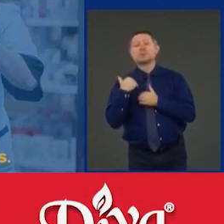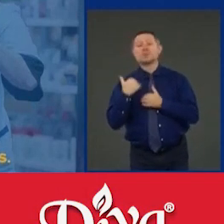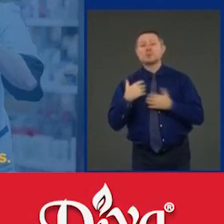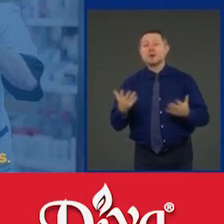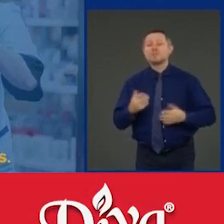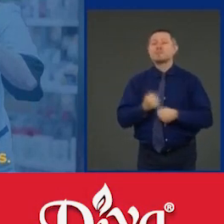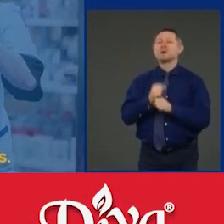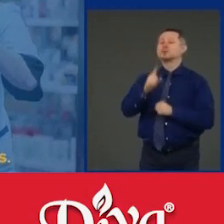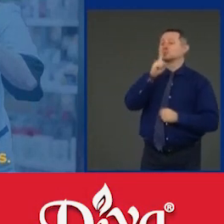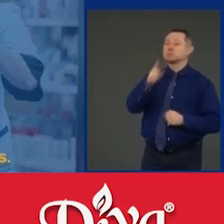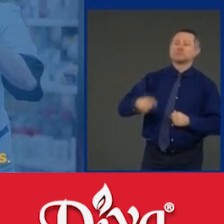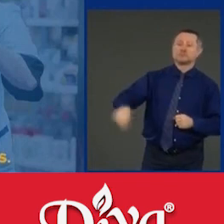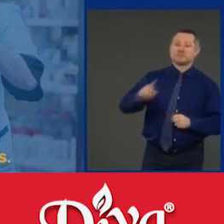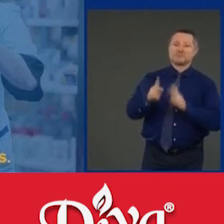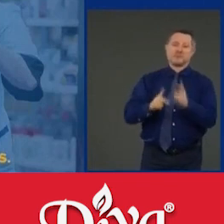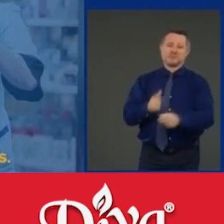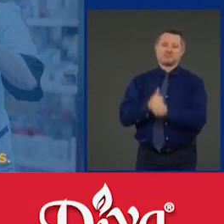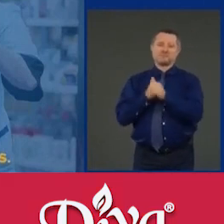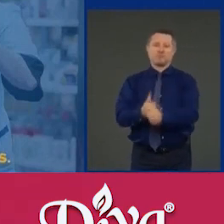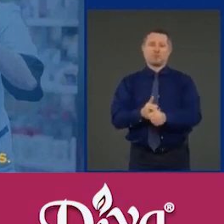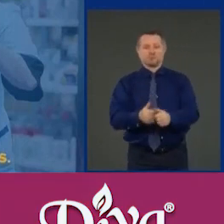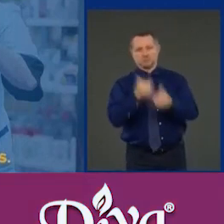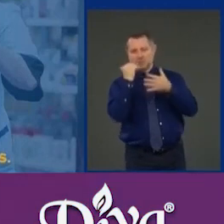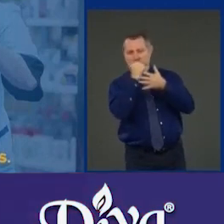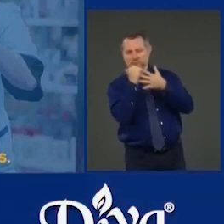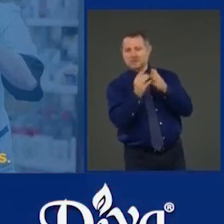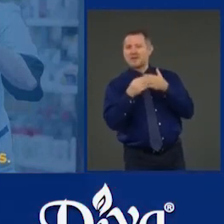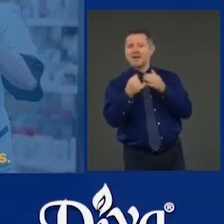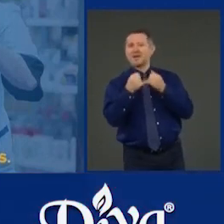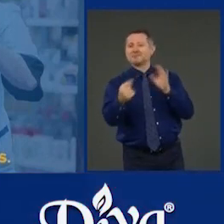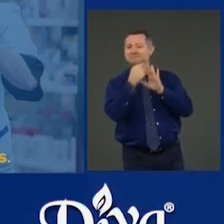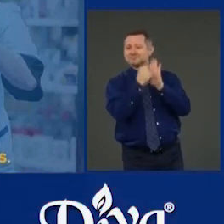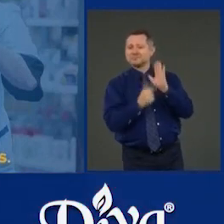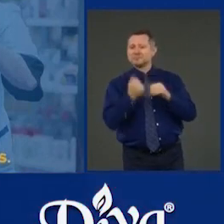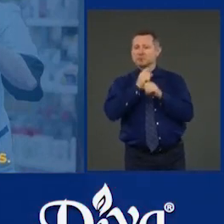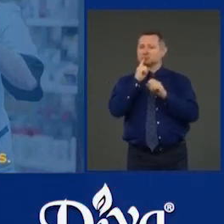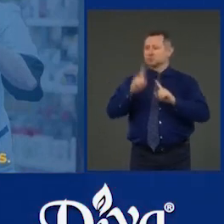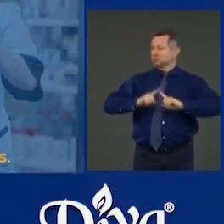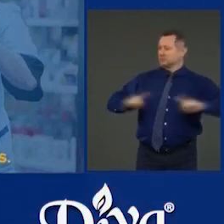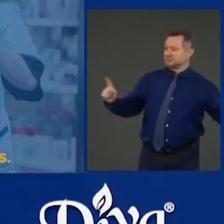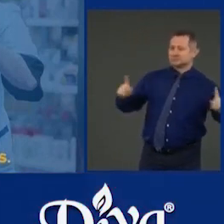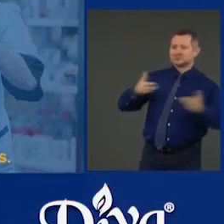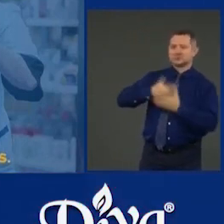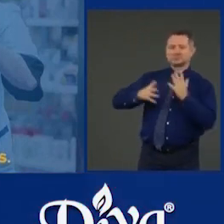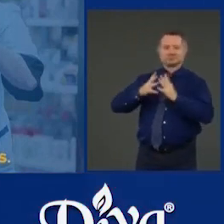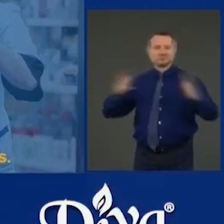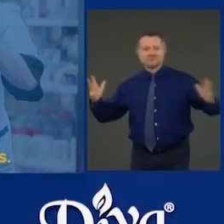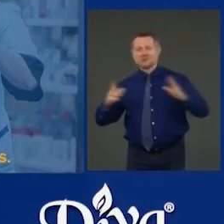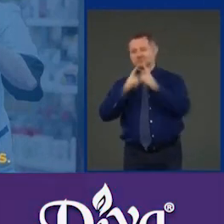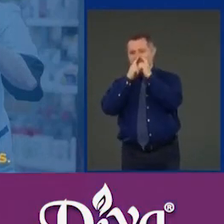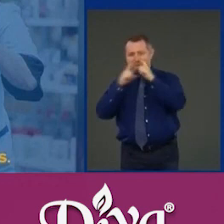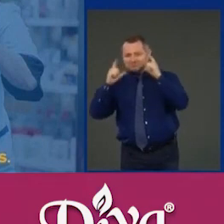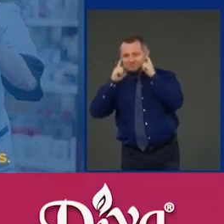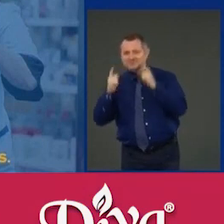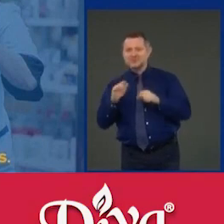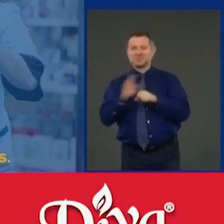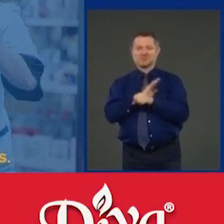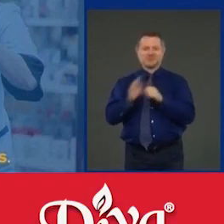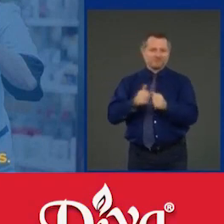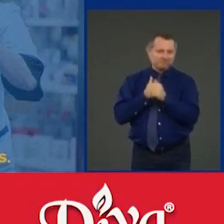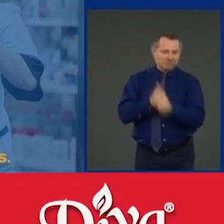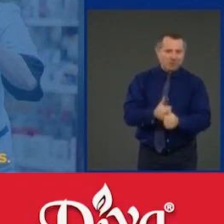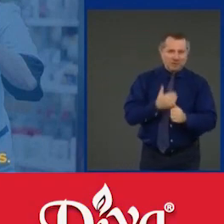compliance. Social distancing, mask wearing, businesses following the